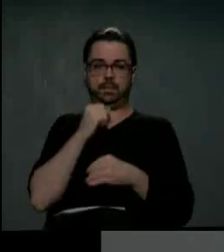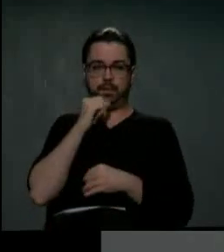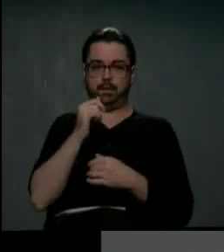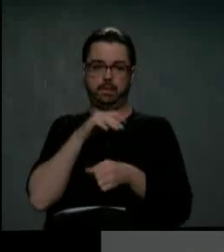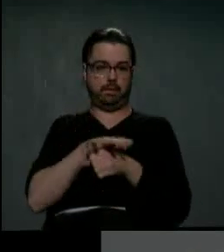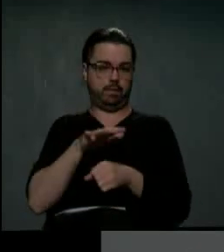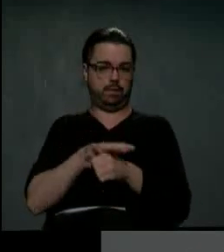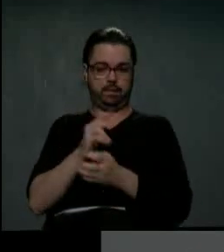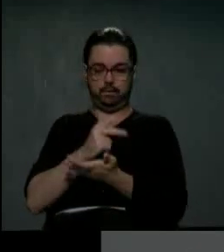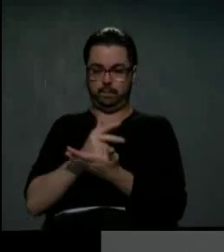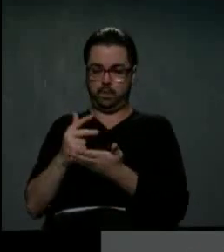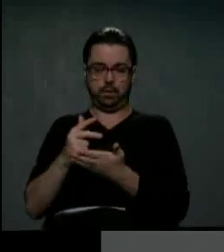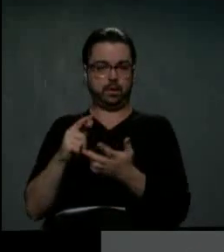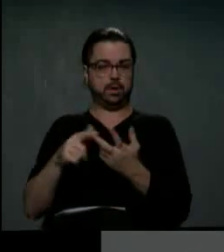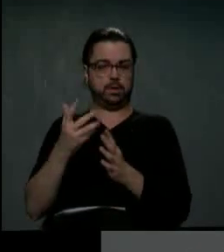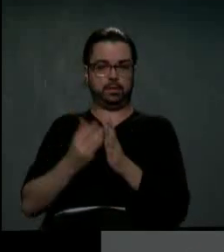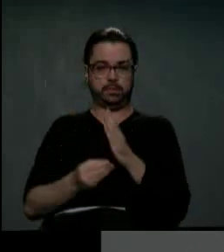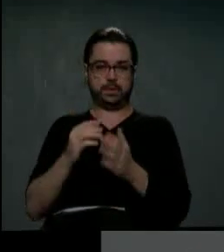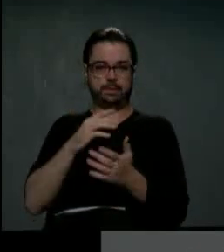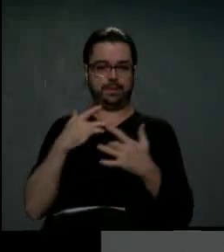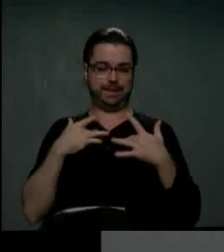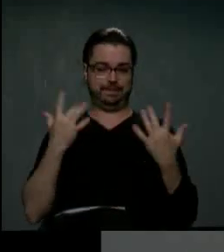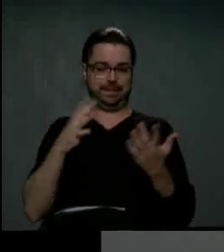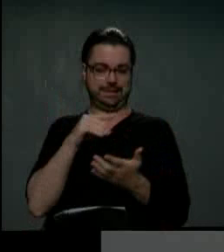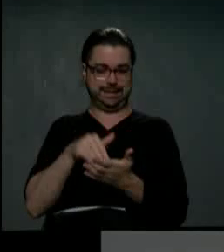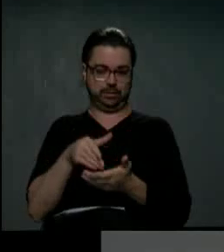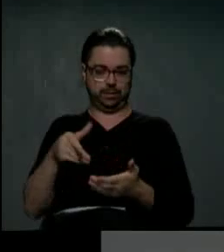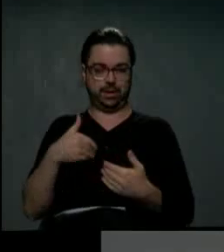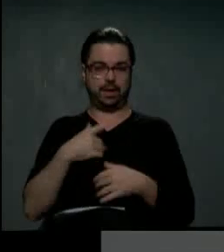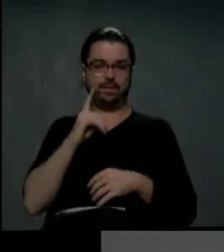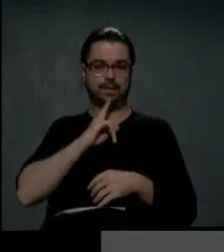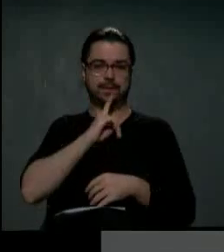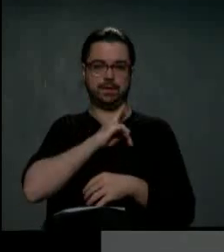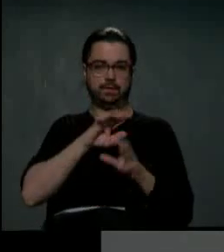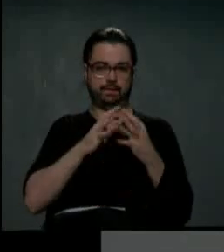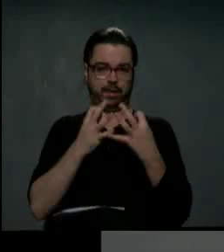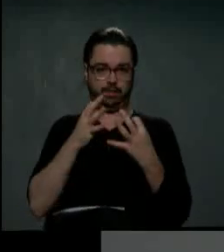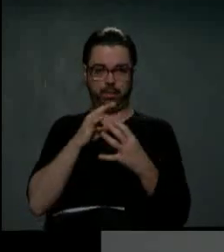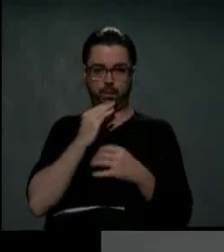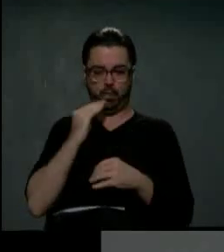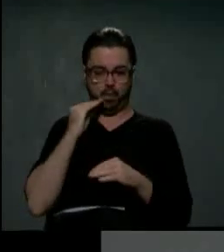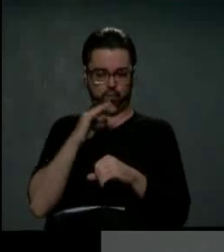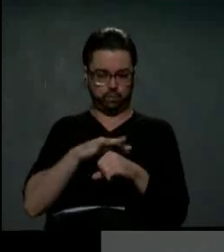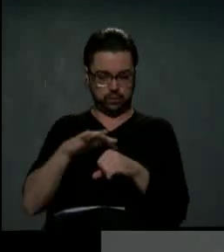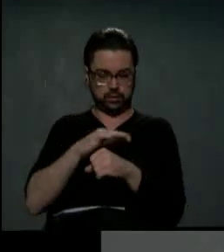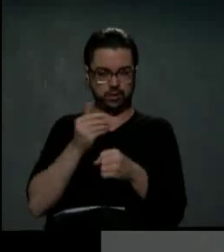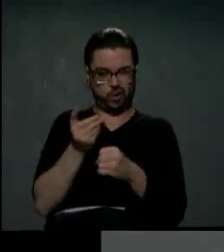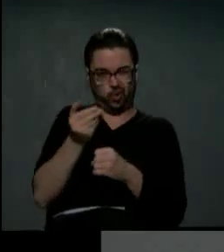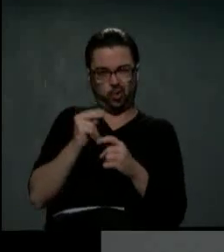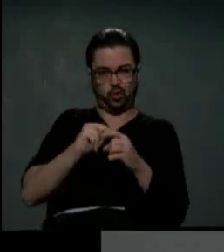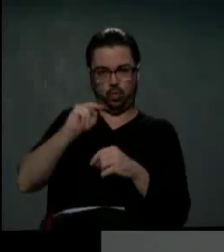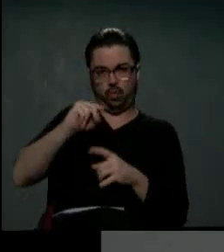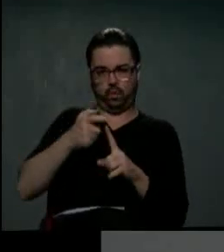of an event center at this location. There are single-family homes located immediately to the north of the site. A portion of the applicant's proposed parking is